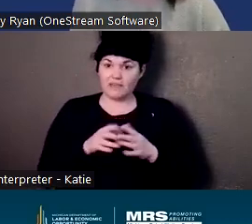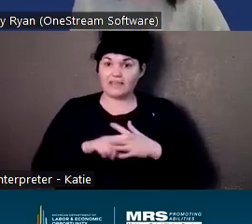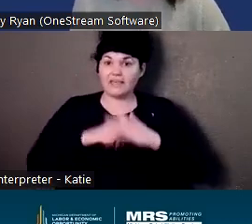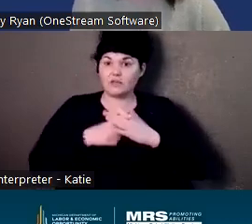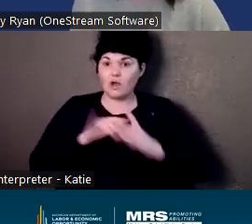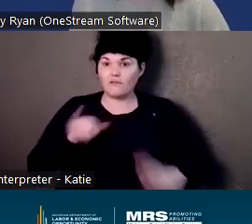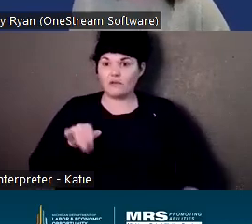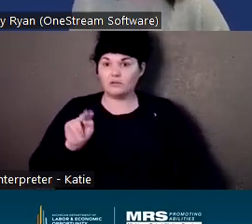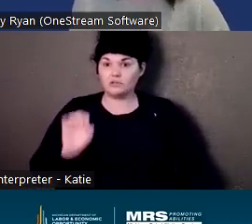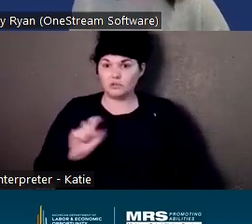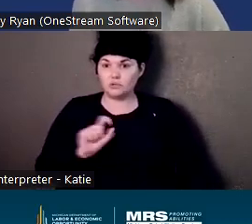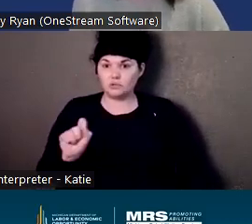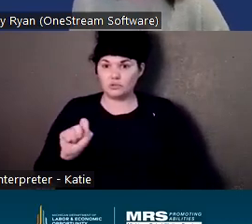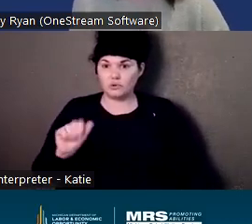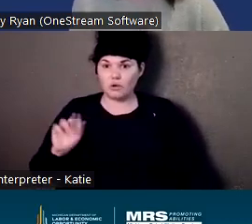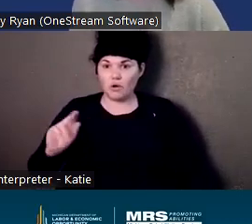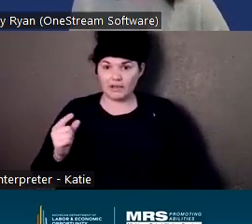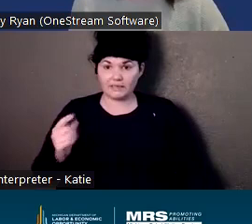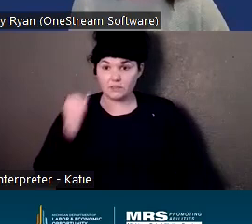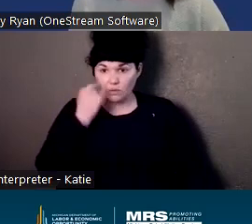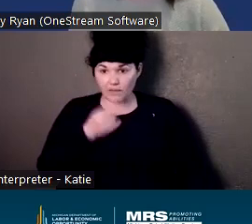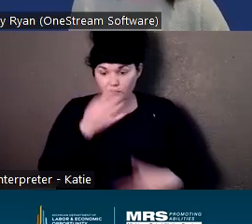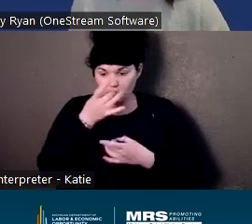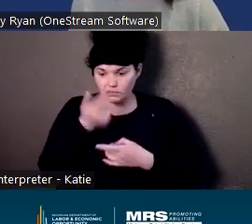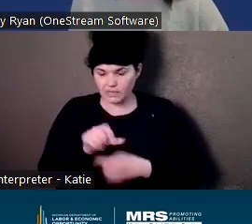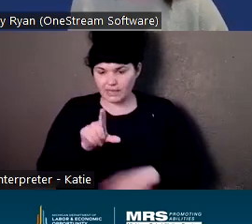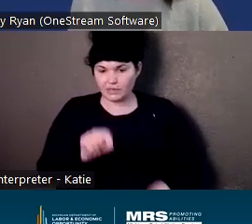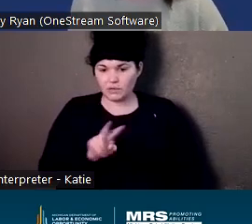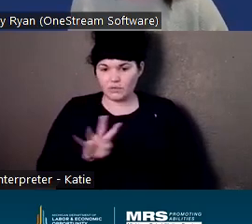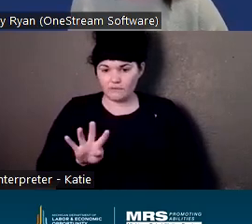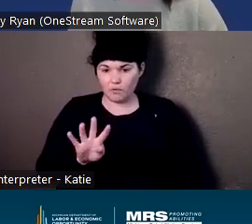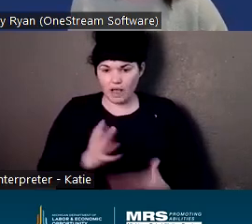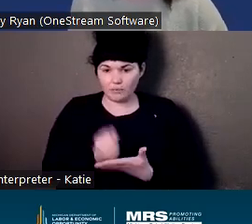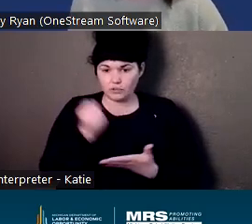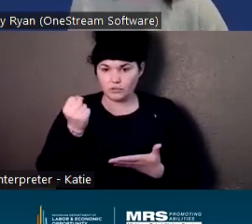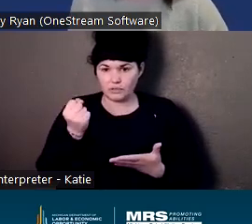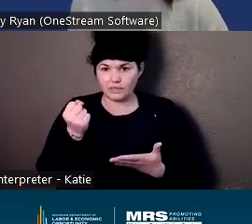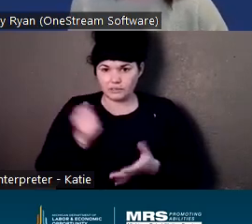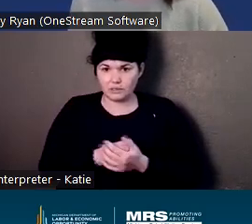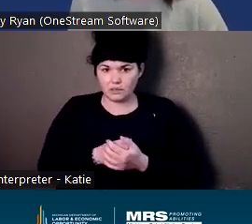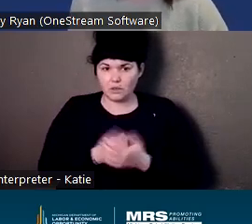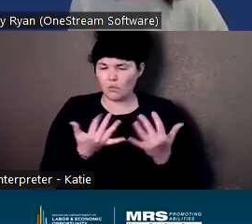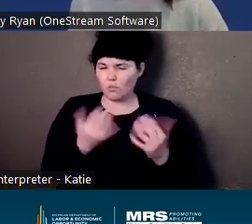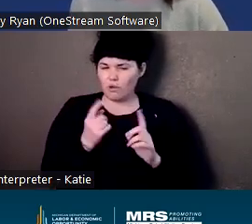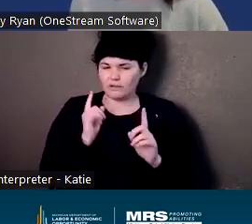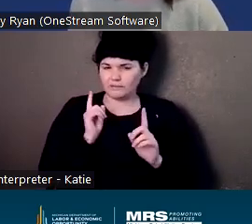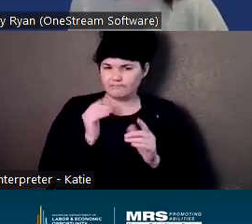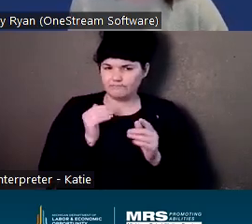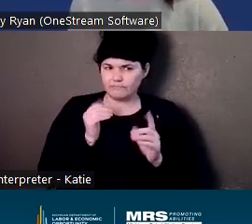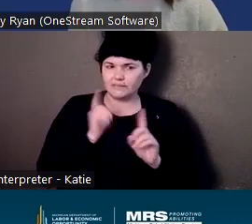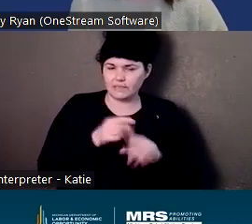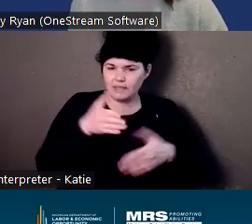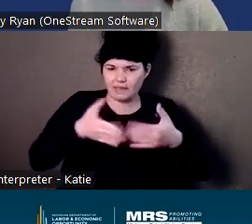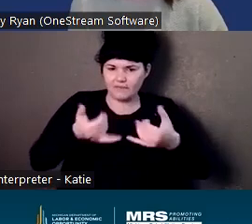August. So if you're interested in any 2024 opportunities, I would look for them closer to the end of this year, or again, feel free to connect with